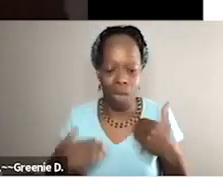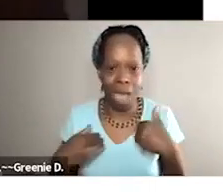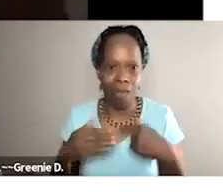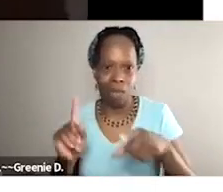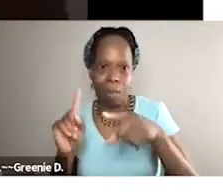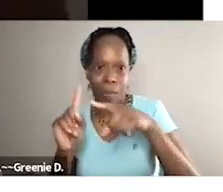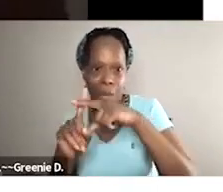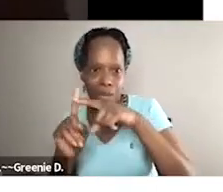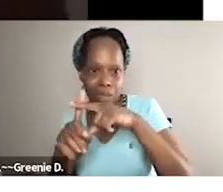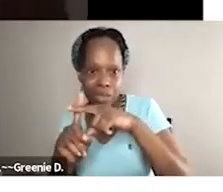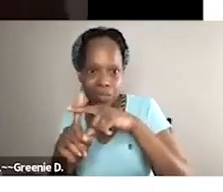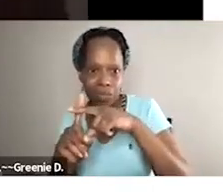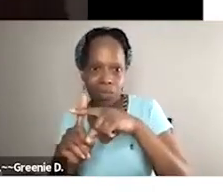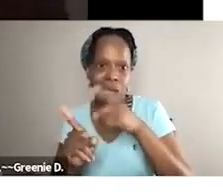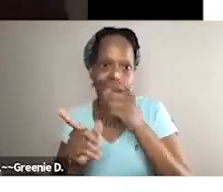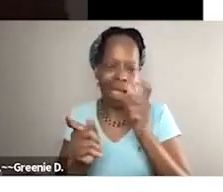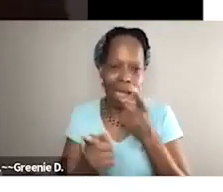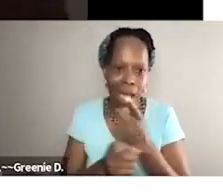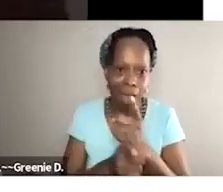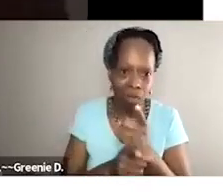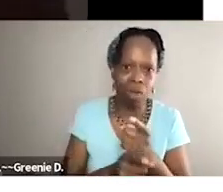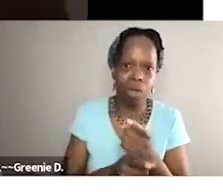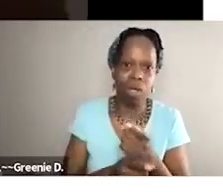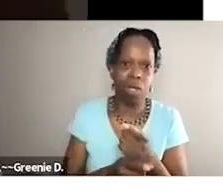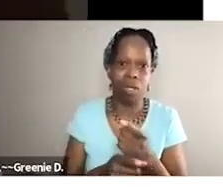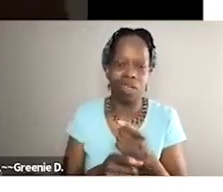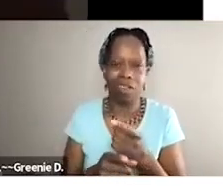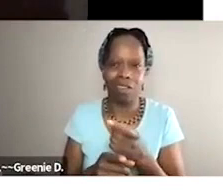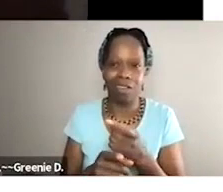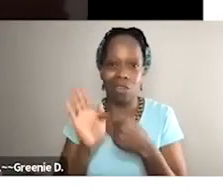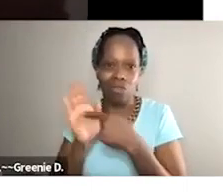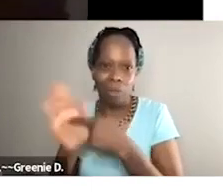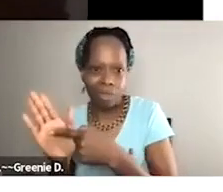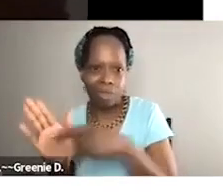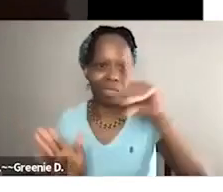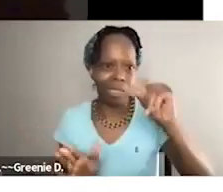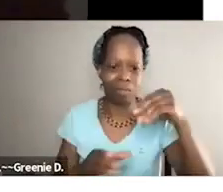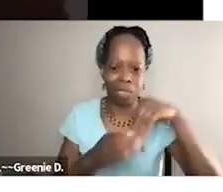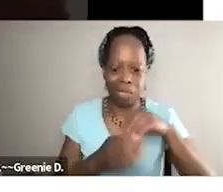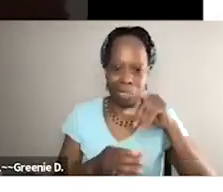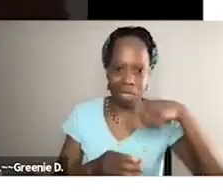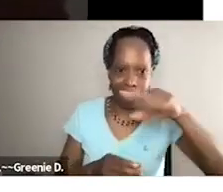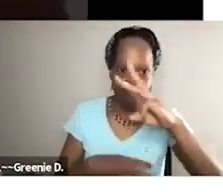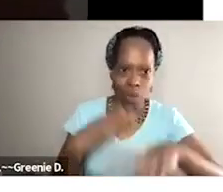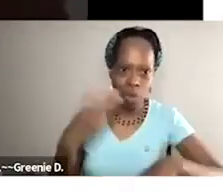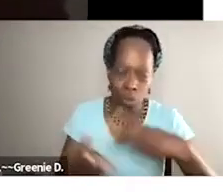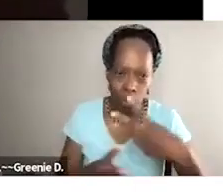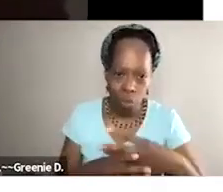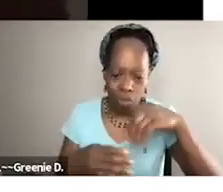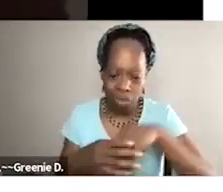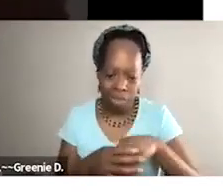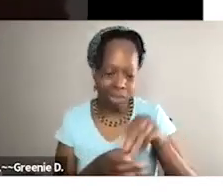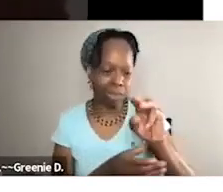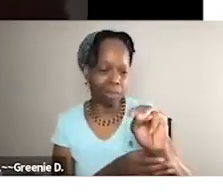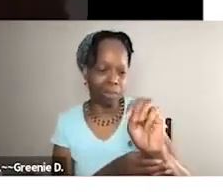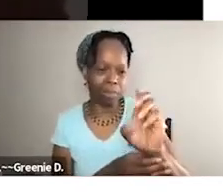neutral depictions of disability in the world around them, in the media, in their lives, in their direct like spheres of interaction.